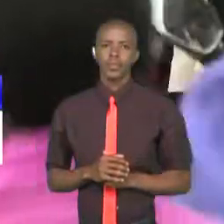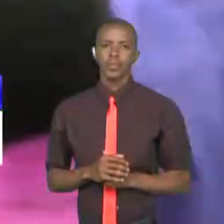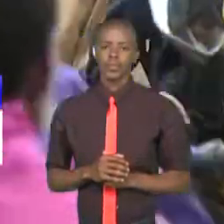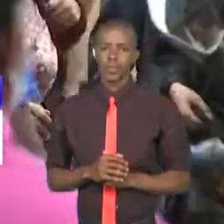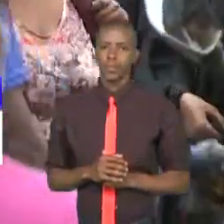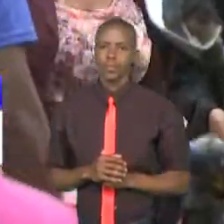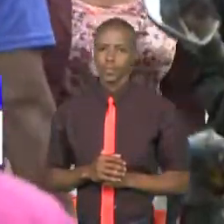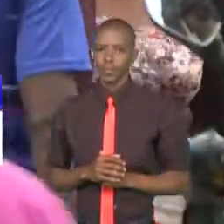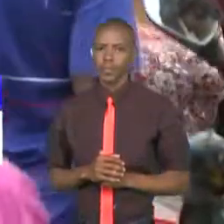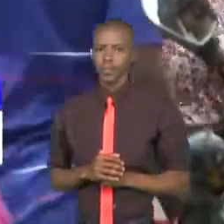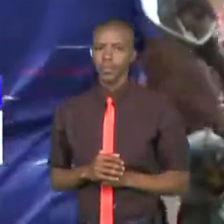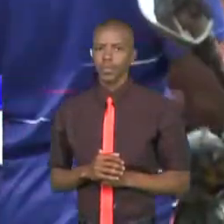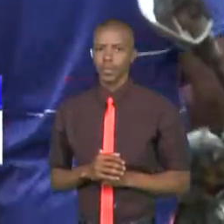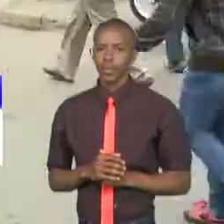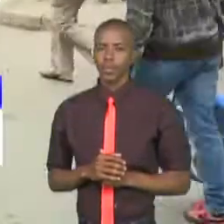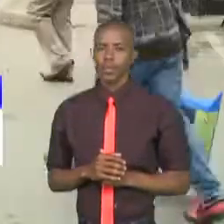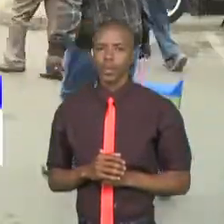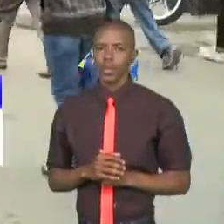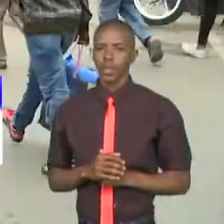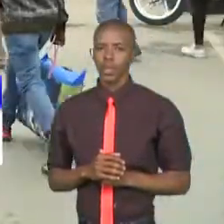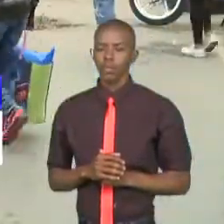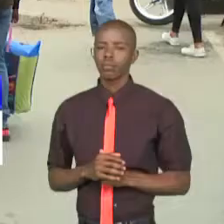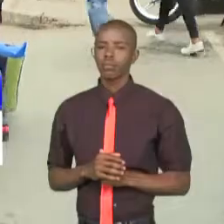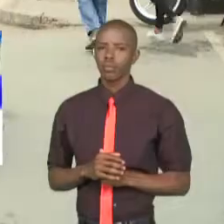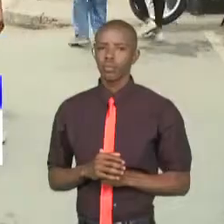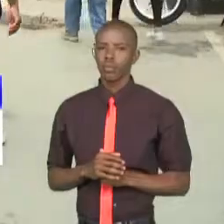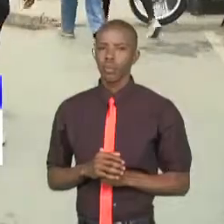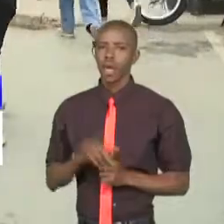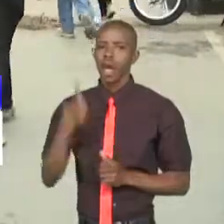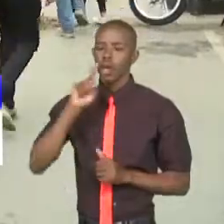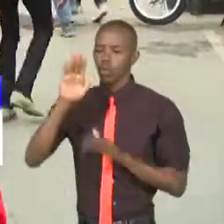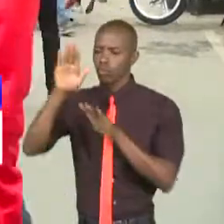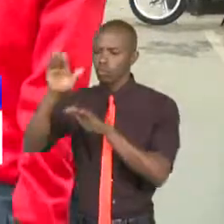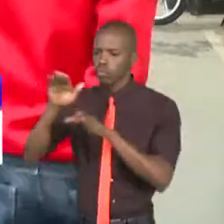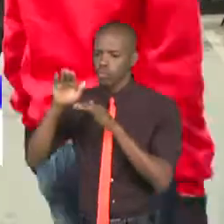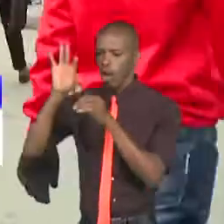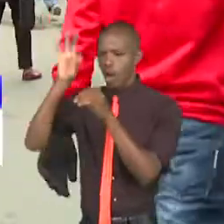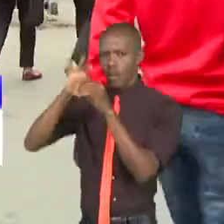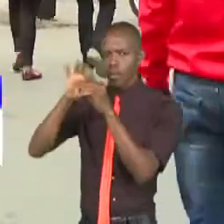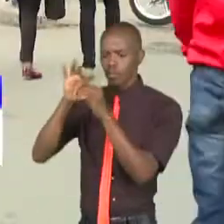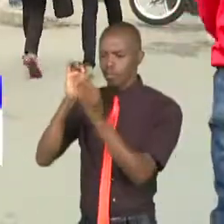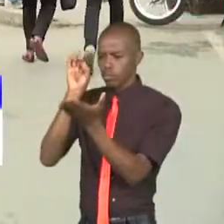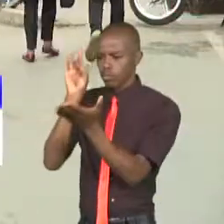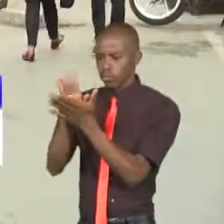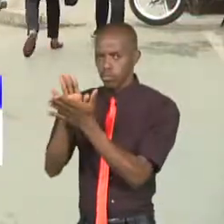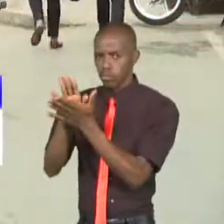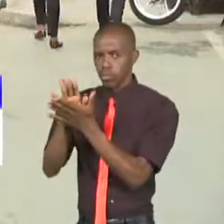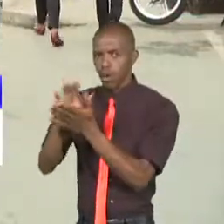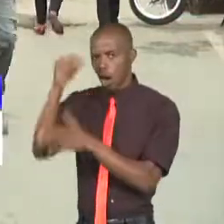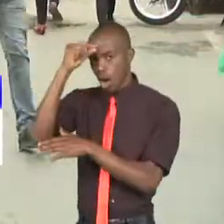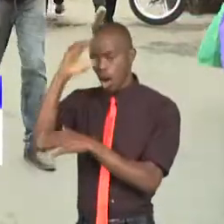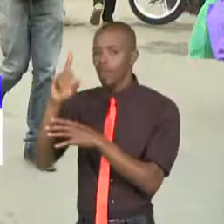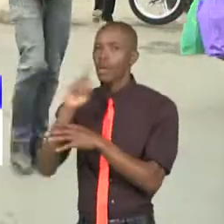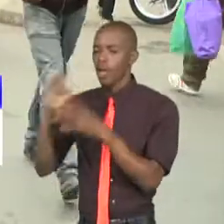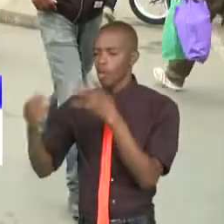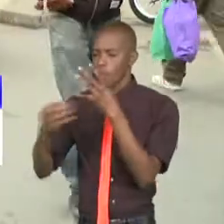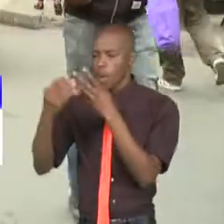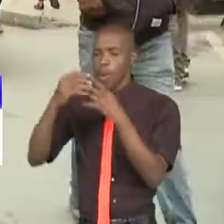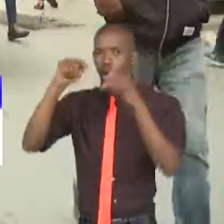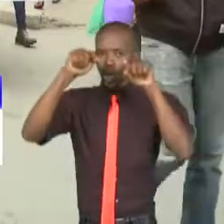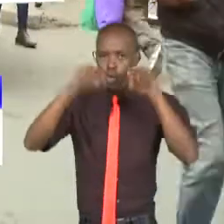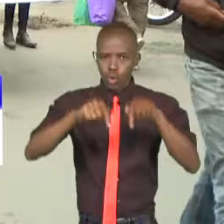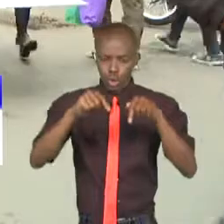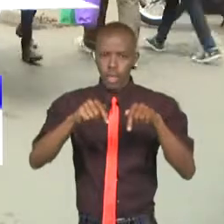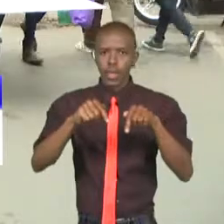On 3rd of December, the Nairobi County Assembly unanimously voted to impeach Nairobi County Governor Mike Mbuvi Sonko. And today, in a